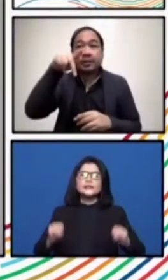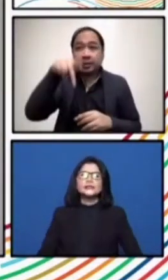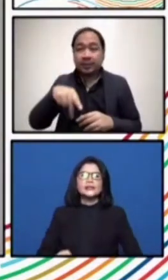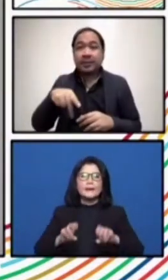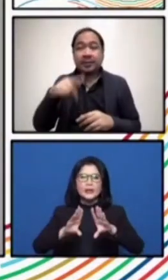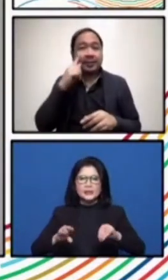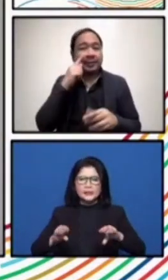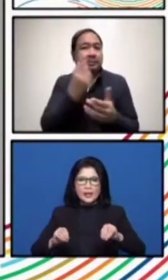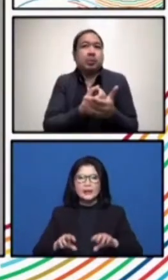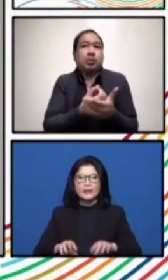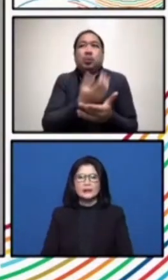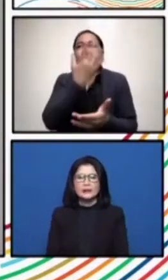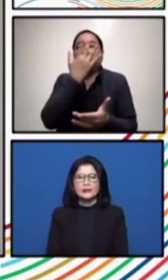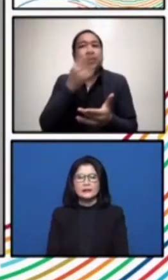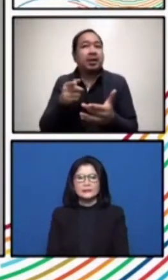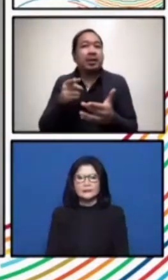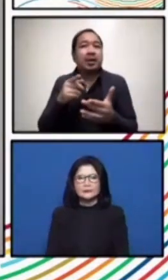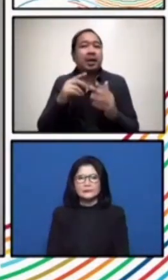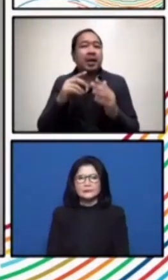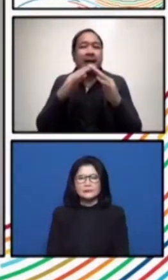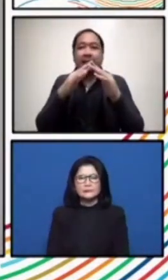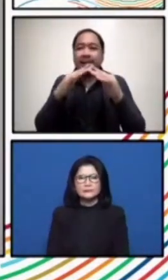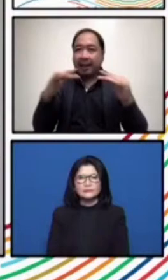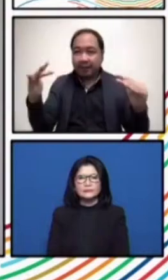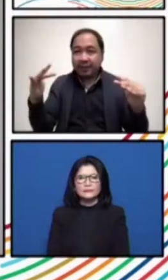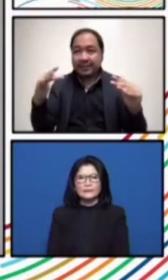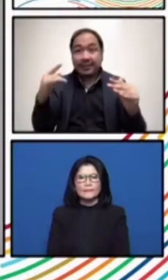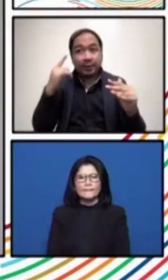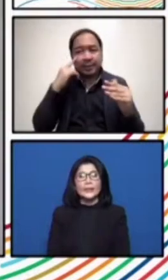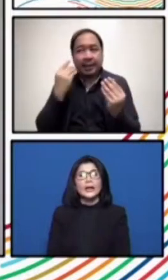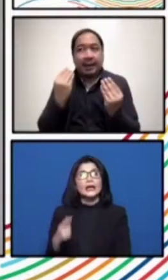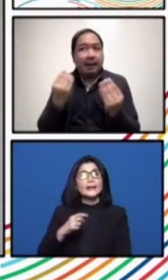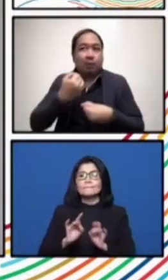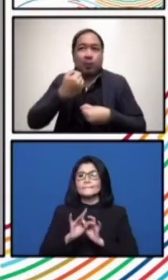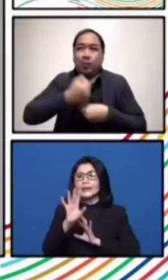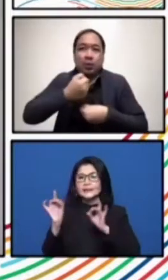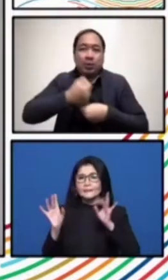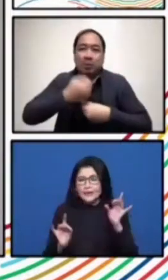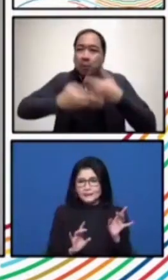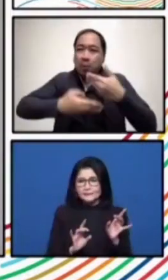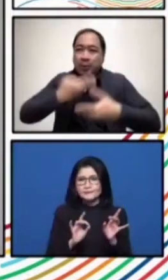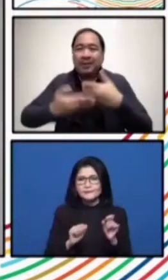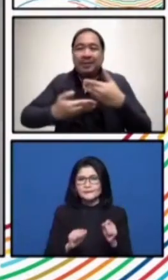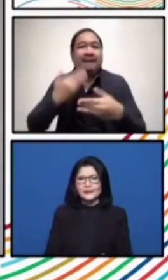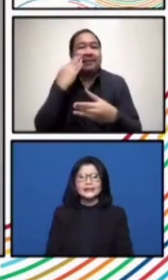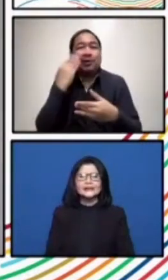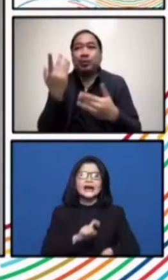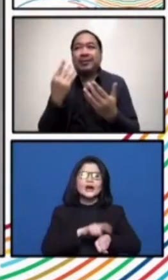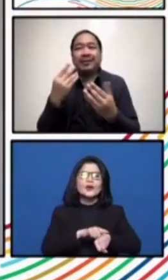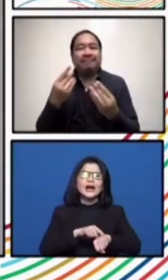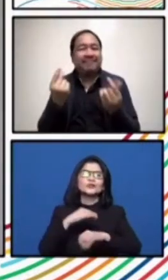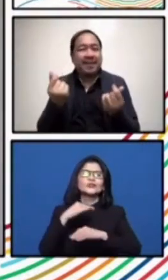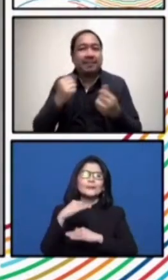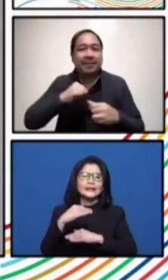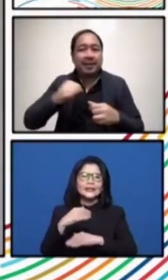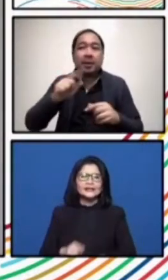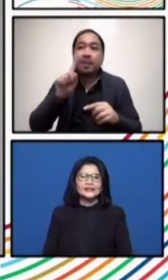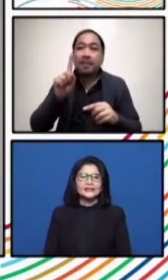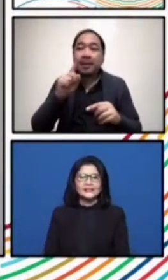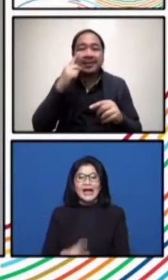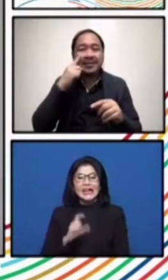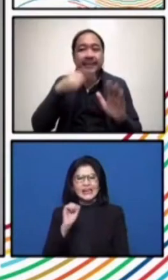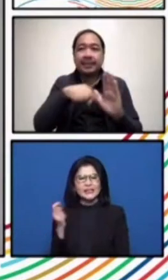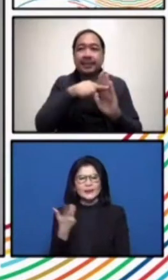culturally and legislatively diverse and that affects how we work so I know we don't have a lot of time but I just want to quickly outline our